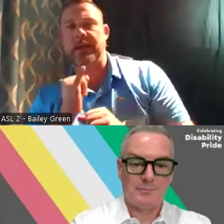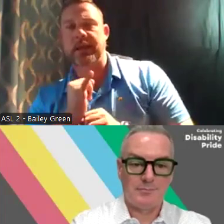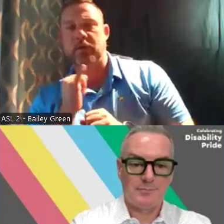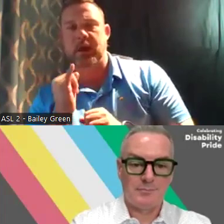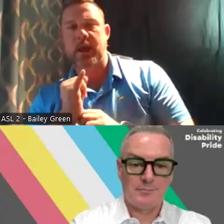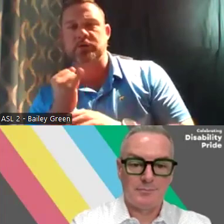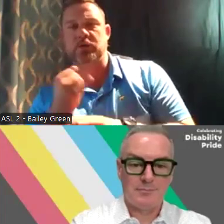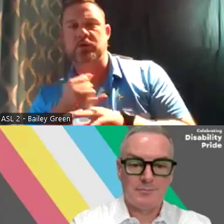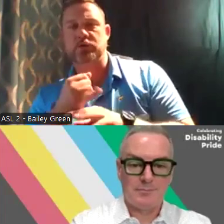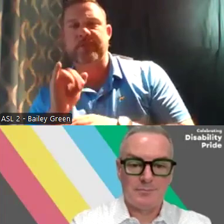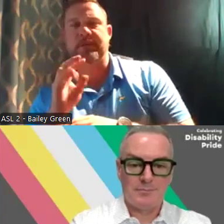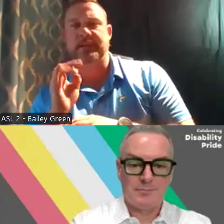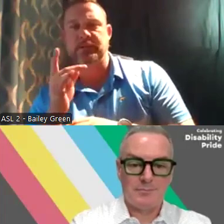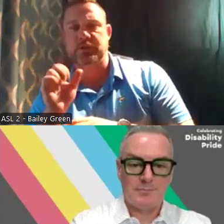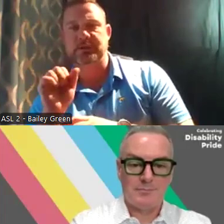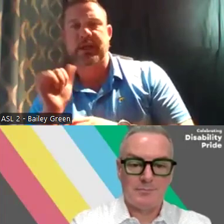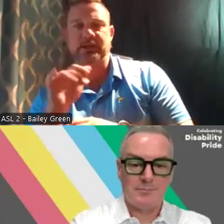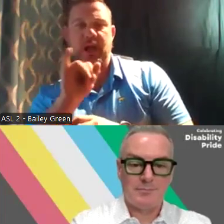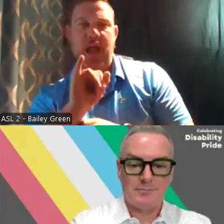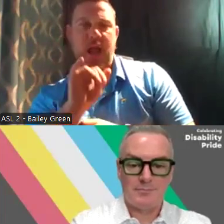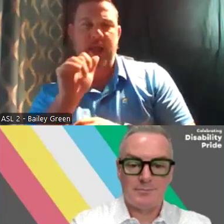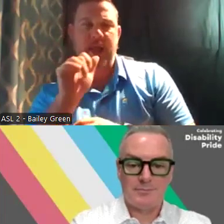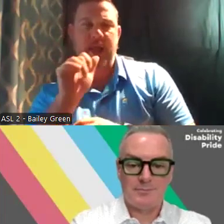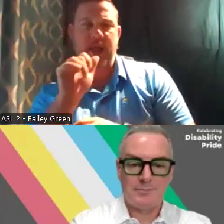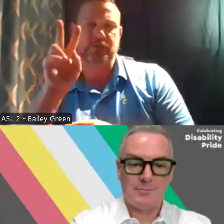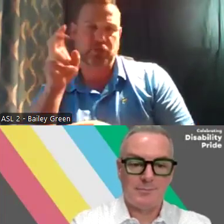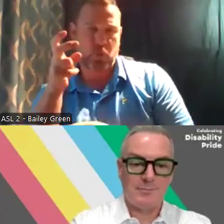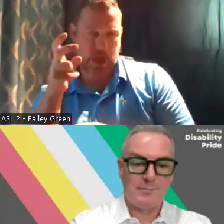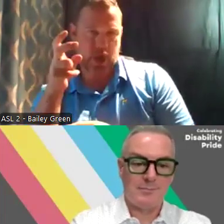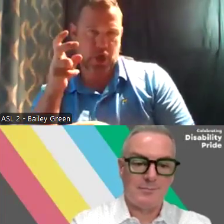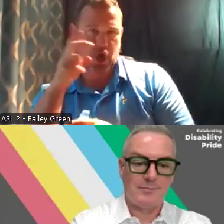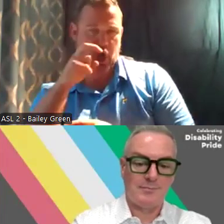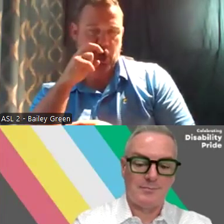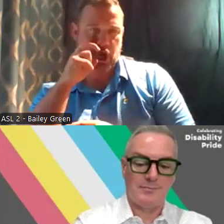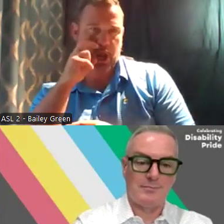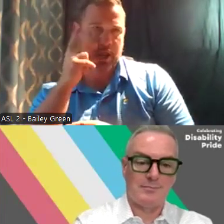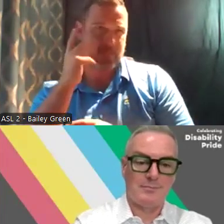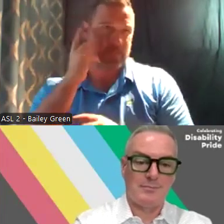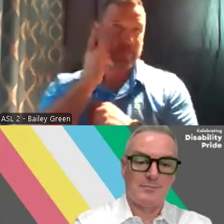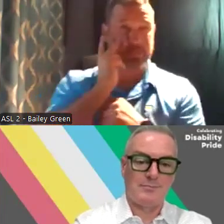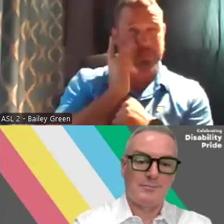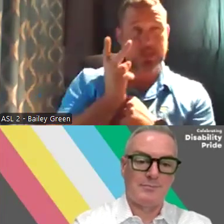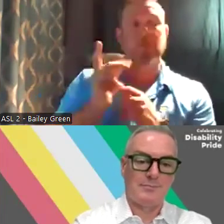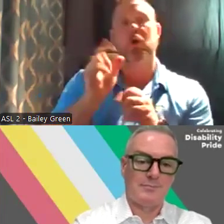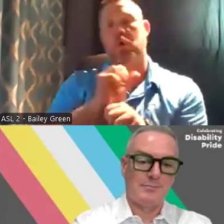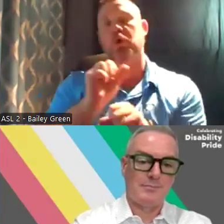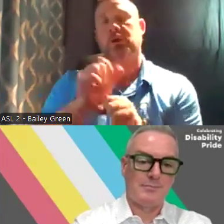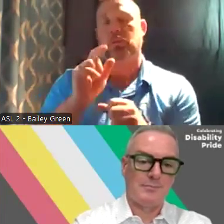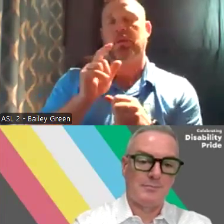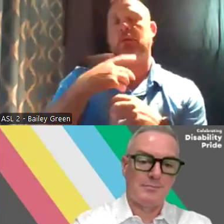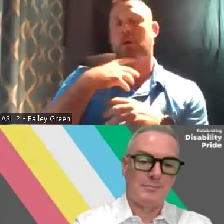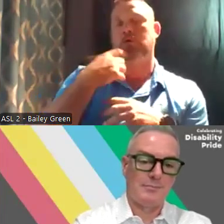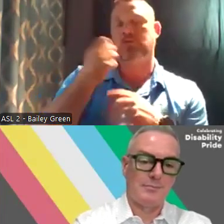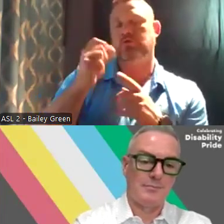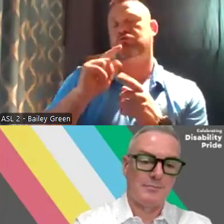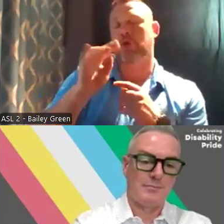of Indigenous Aging. I think they go by IA squared, and that they're working with tribes on elder justice tribal